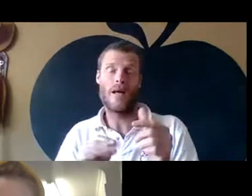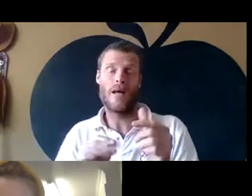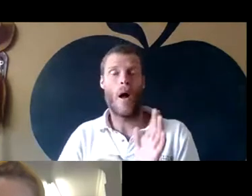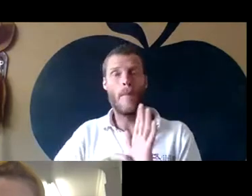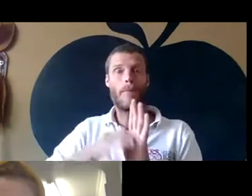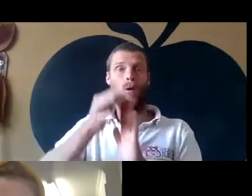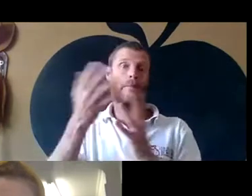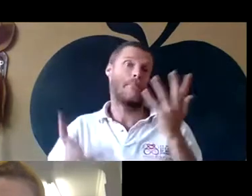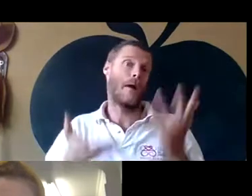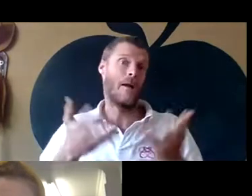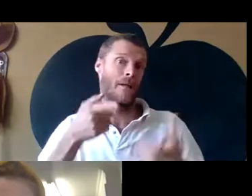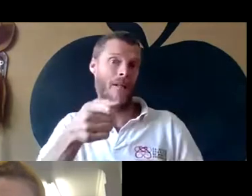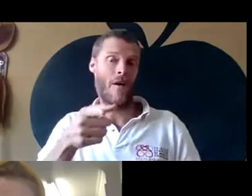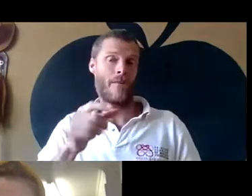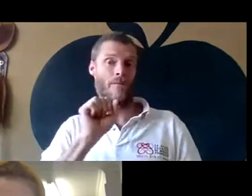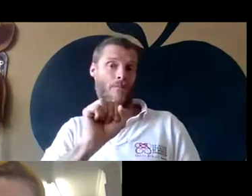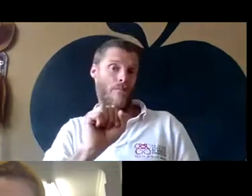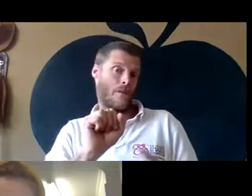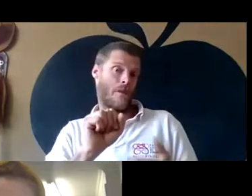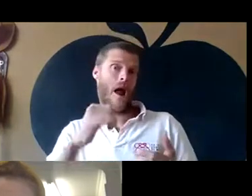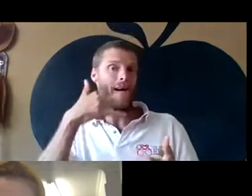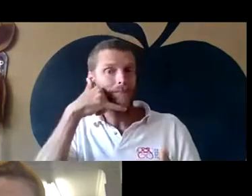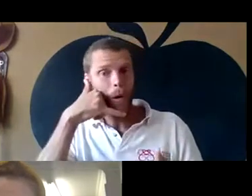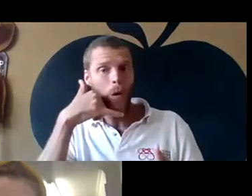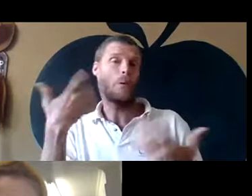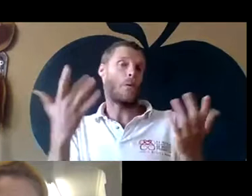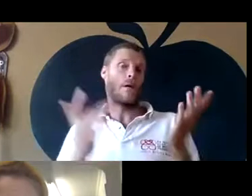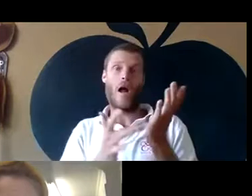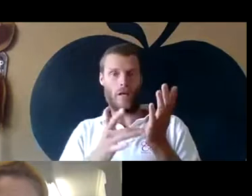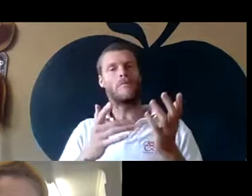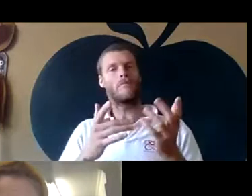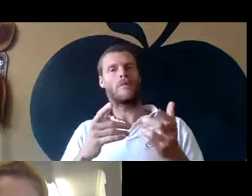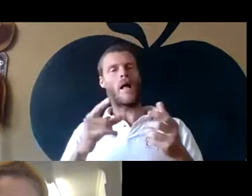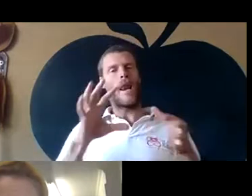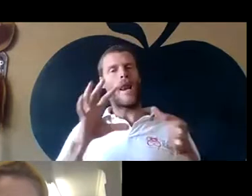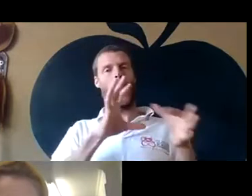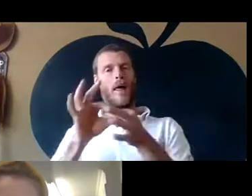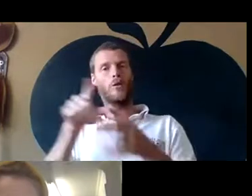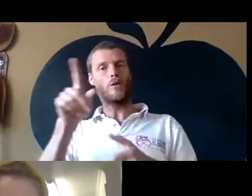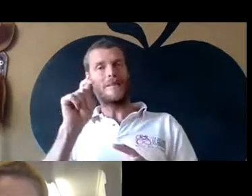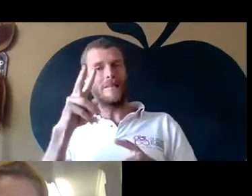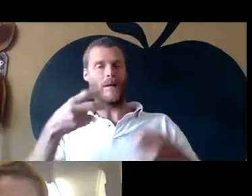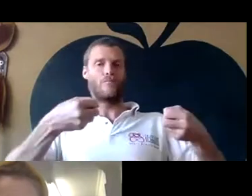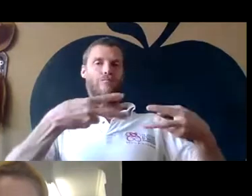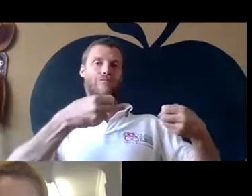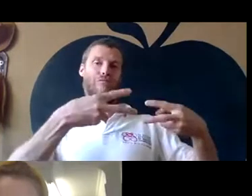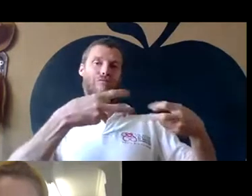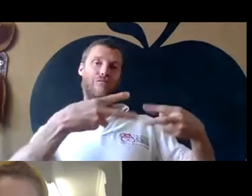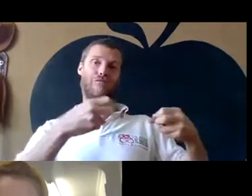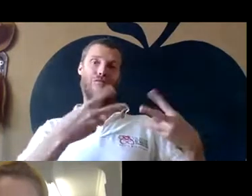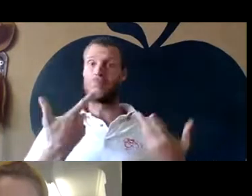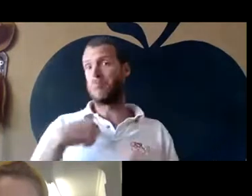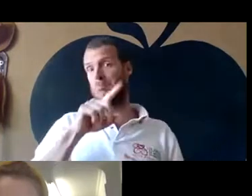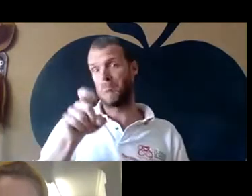And I really do hope, with technology improving, especially with iPhones and Apple, that you can